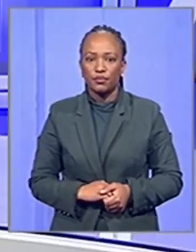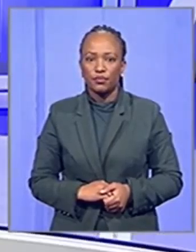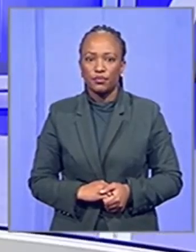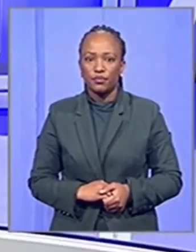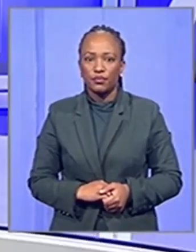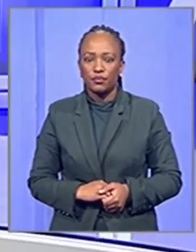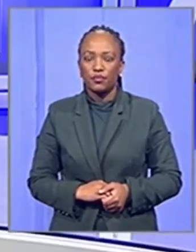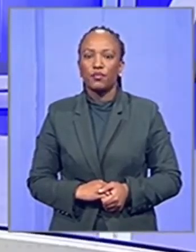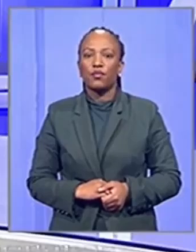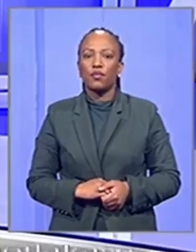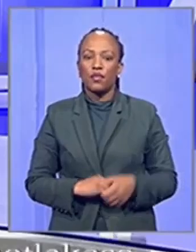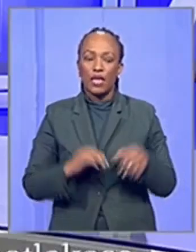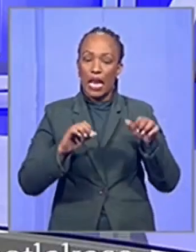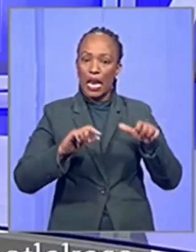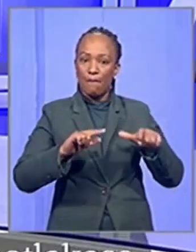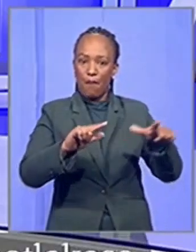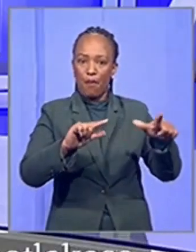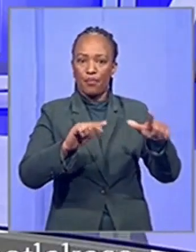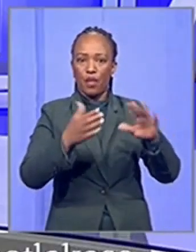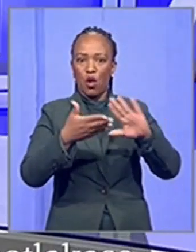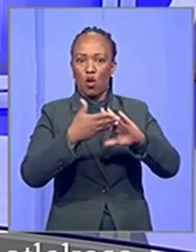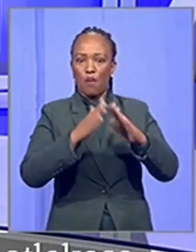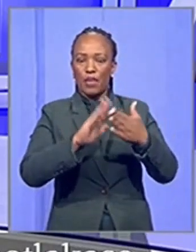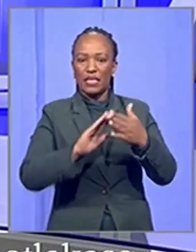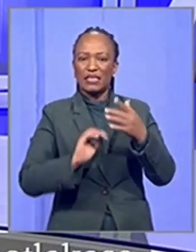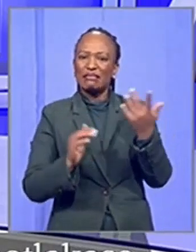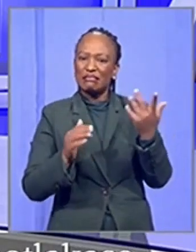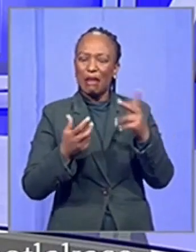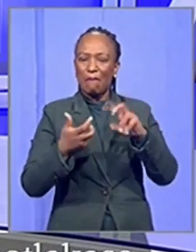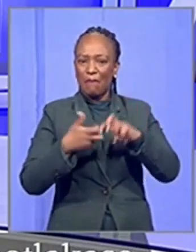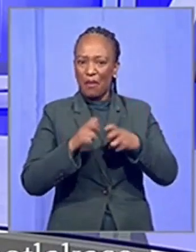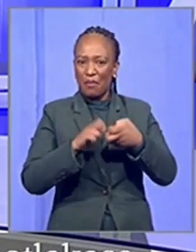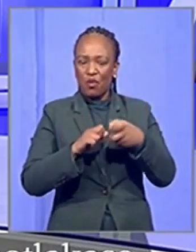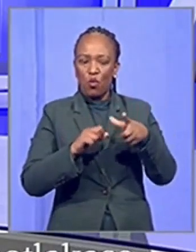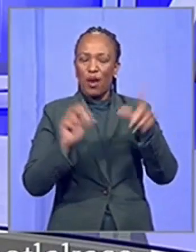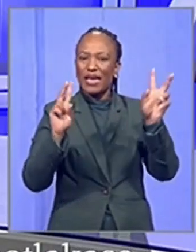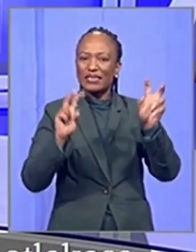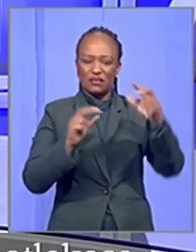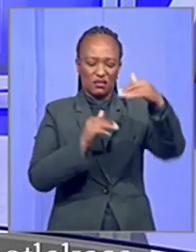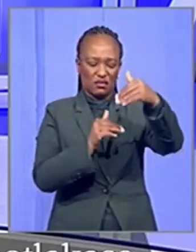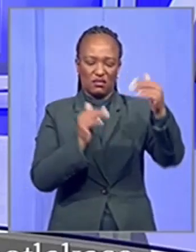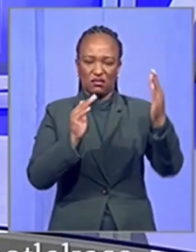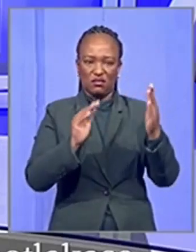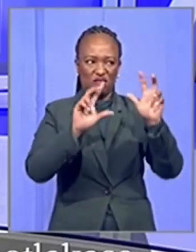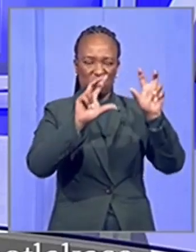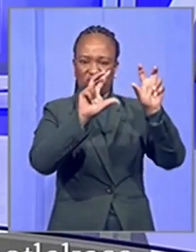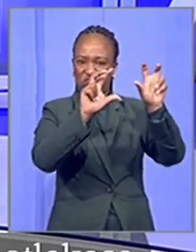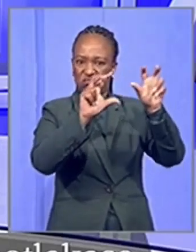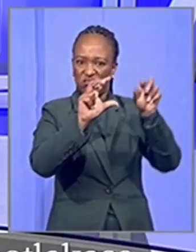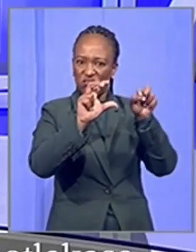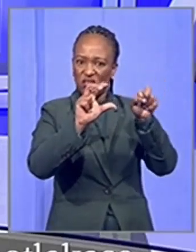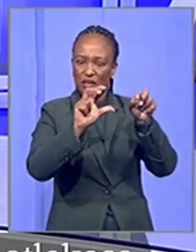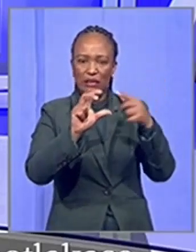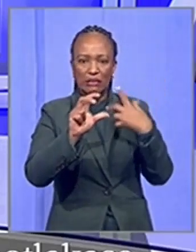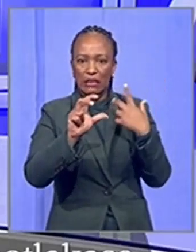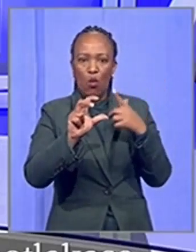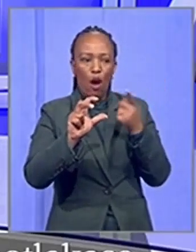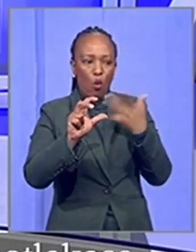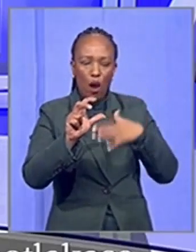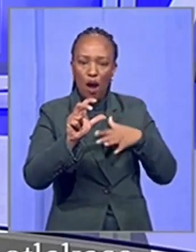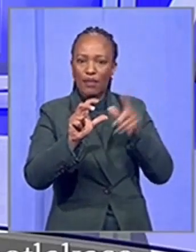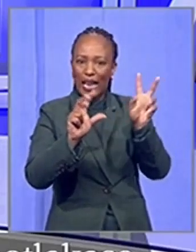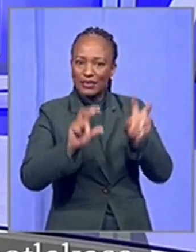Baagi ba kwa Limpopo ba na le dikgwetlho ka mabokoso a dimetara tsa motlakase ga ba kgone go tsenya dinomoro tsa motlakase mo mabokosong ao.